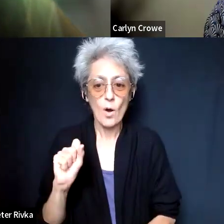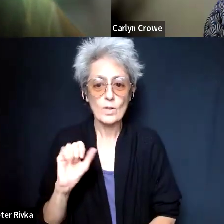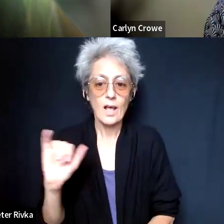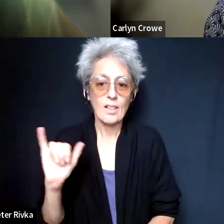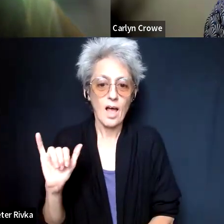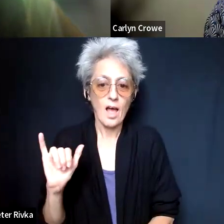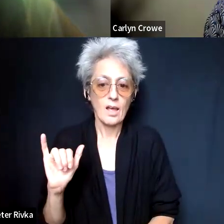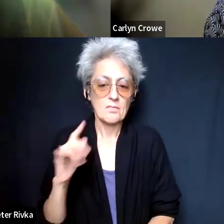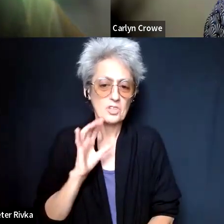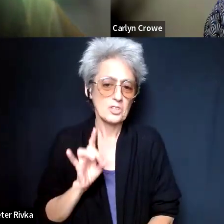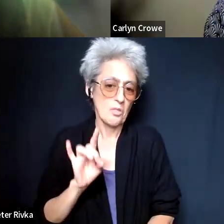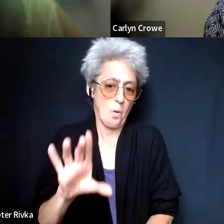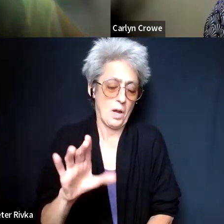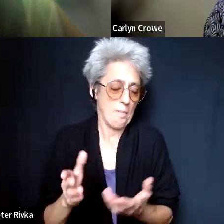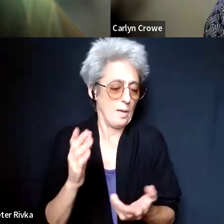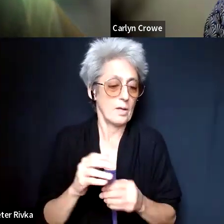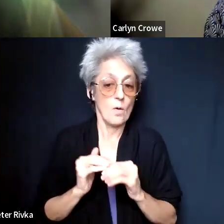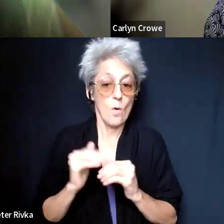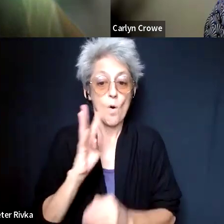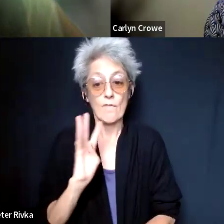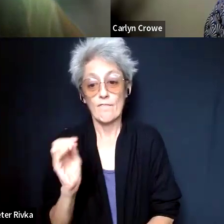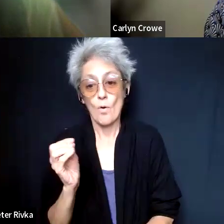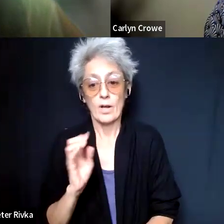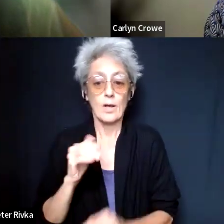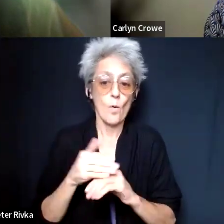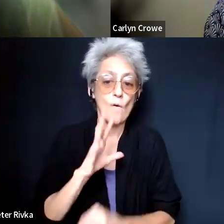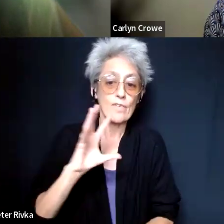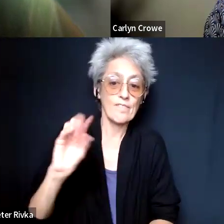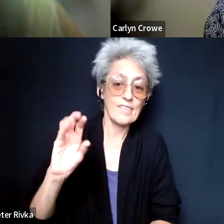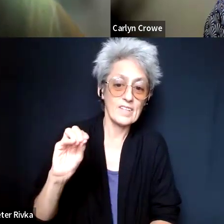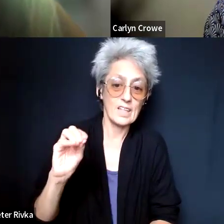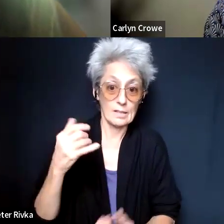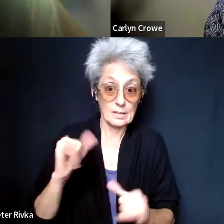I don't know if that's it, but over 40 or over 50, a